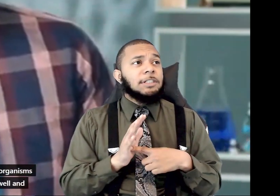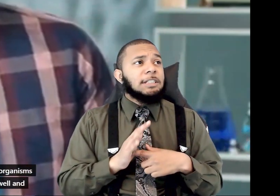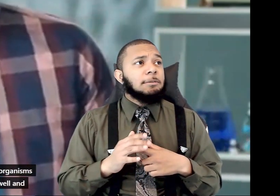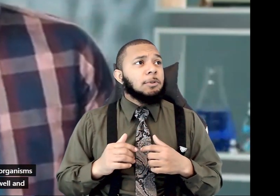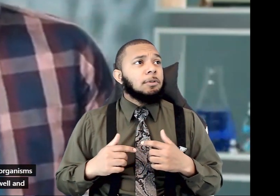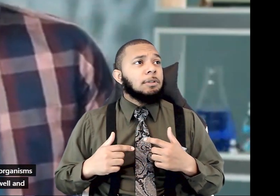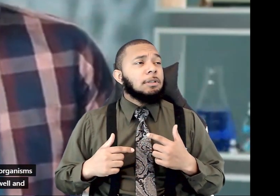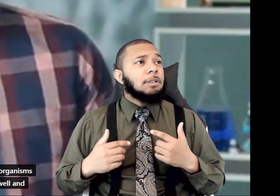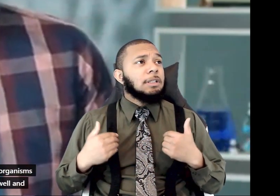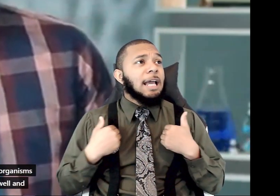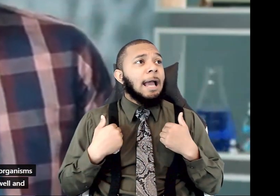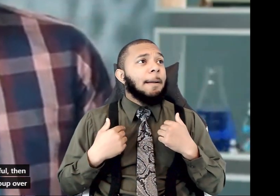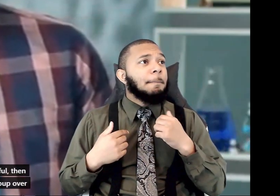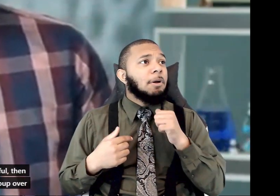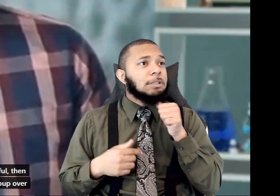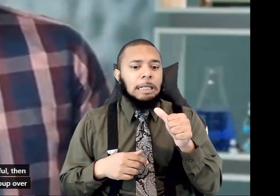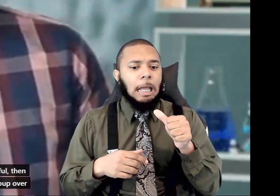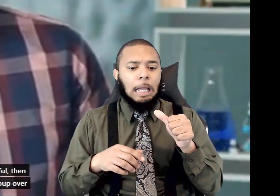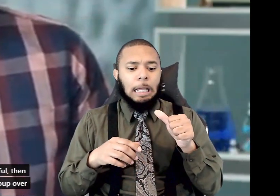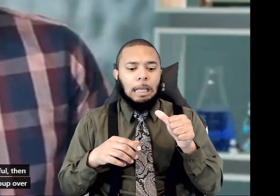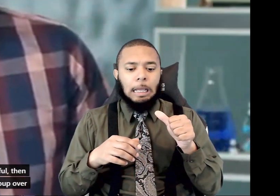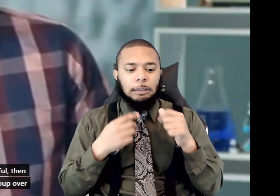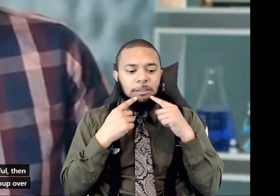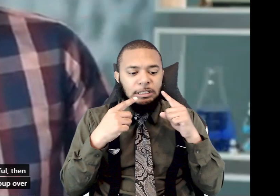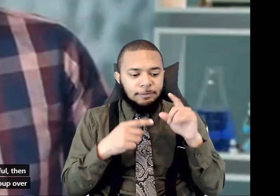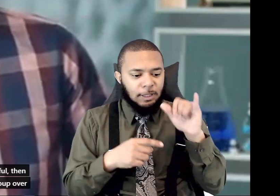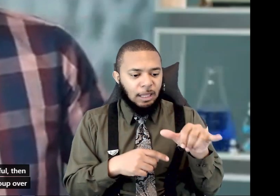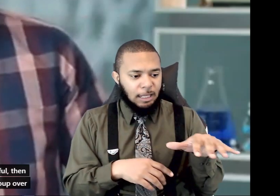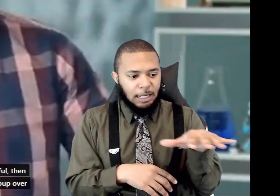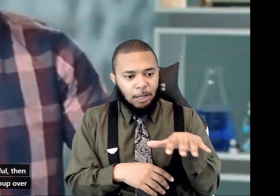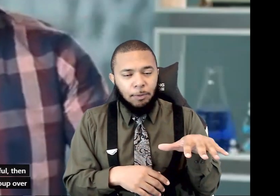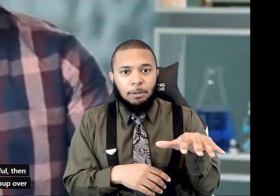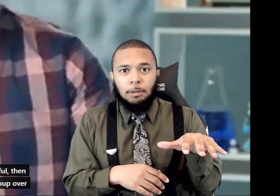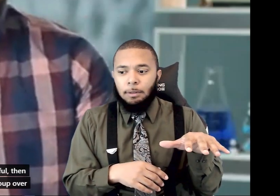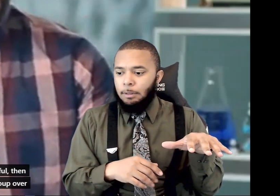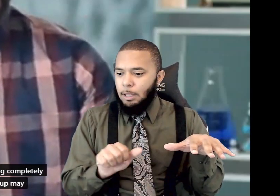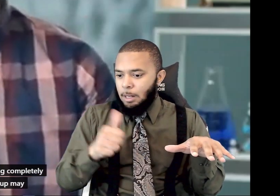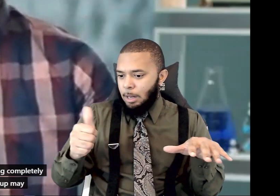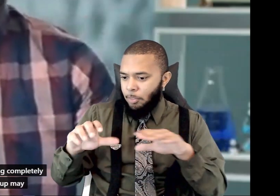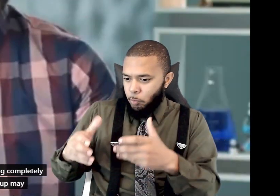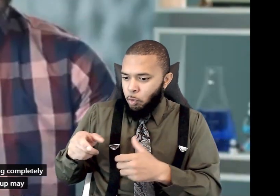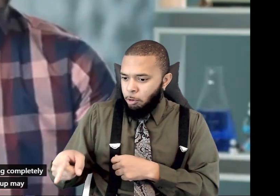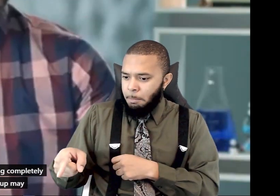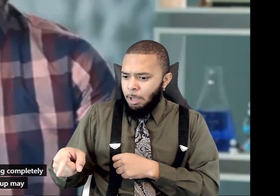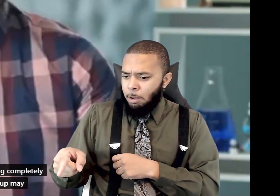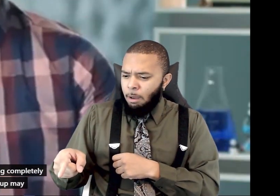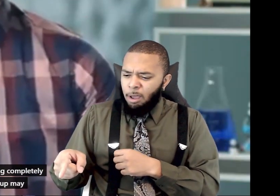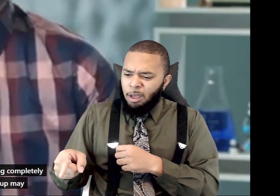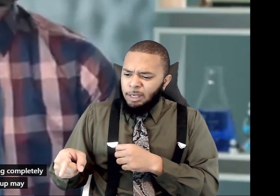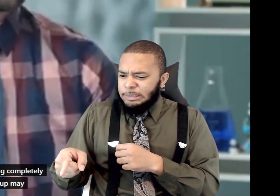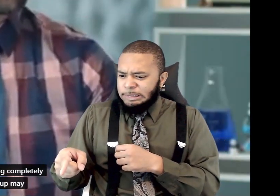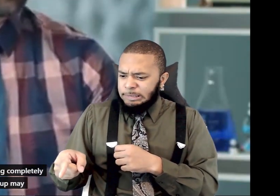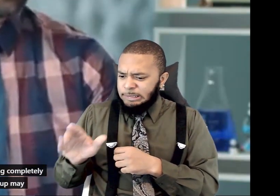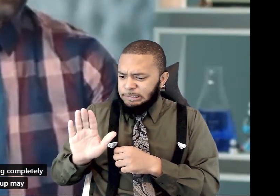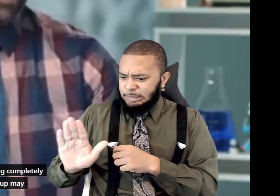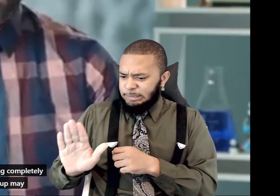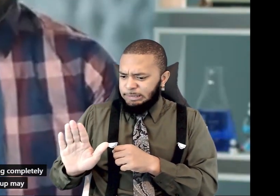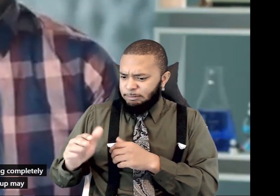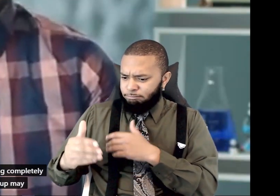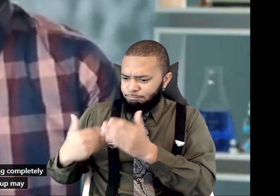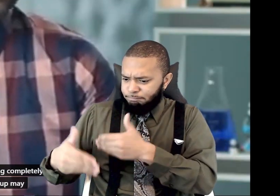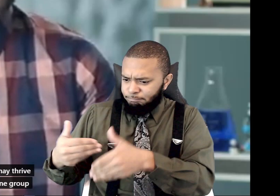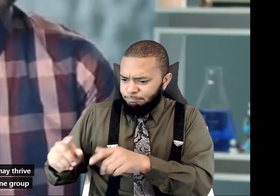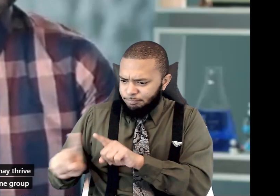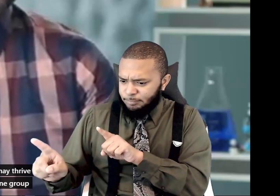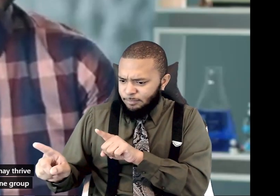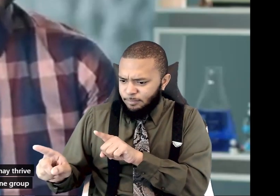aren't, let's say, doing so well and they're not being successful, then we have a whole nother group over here which are doing something completely different. And so